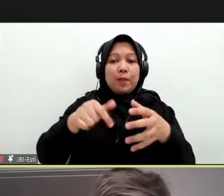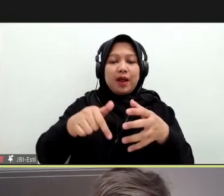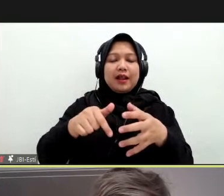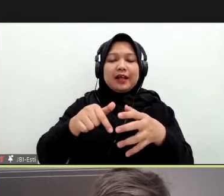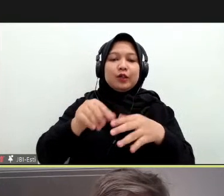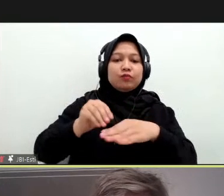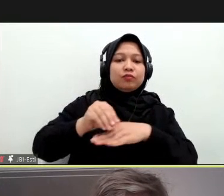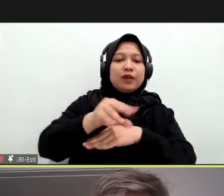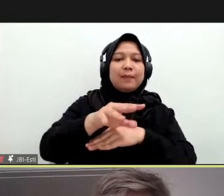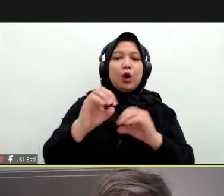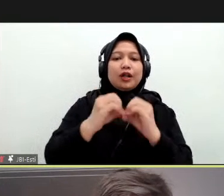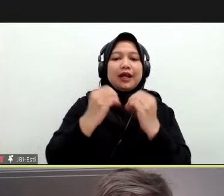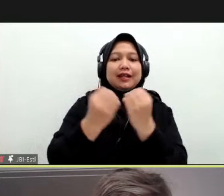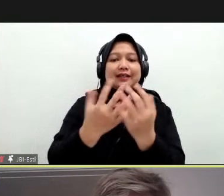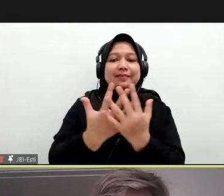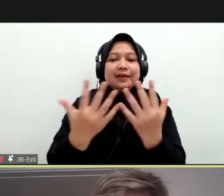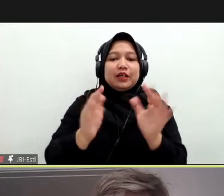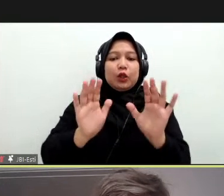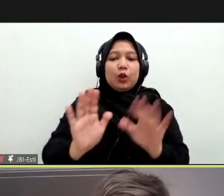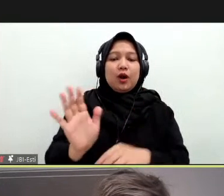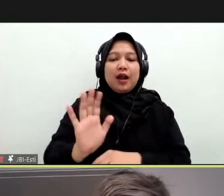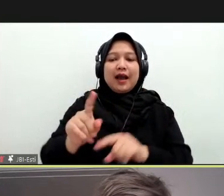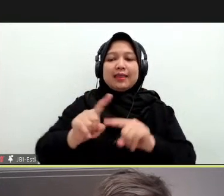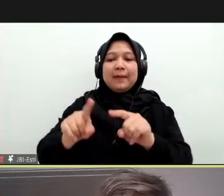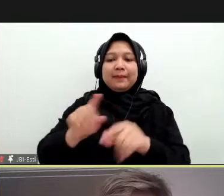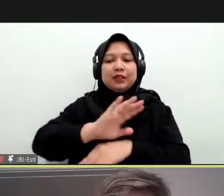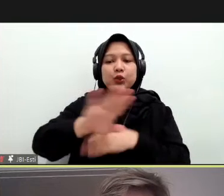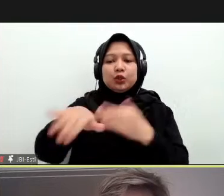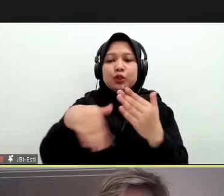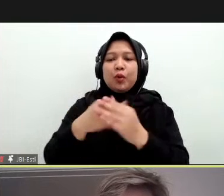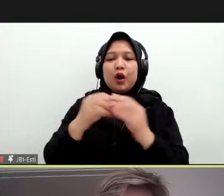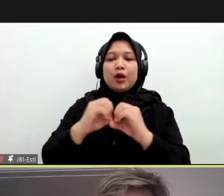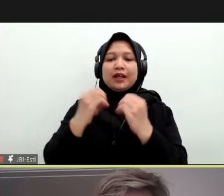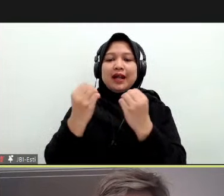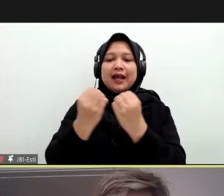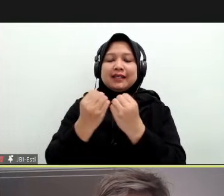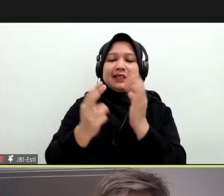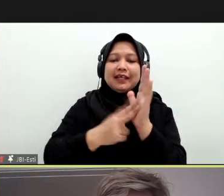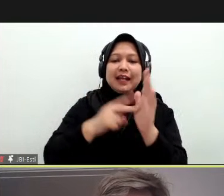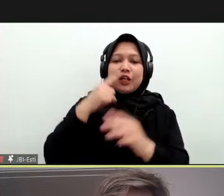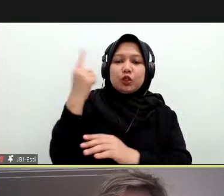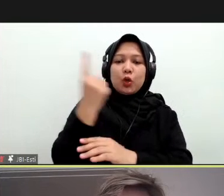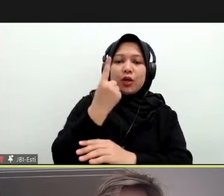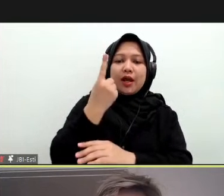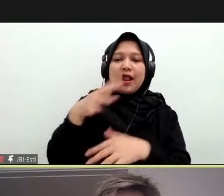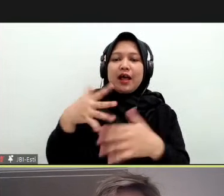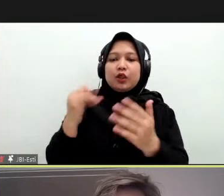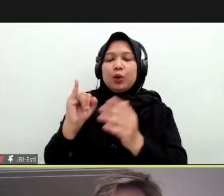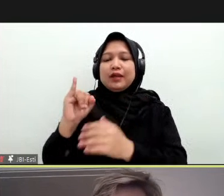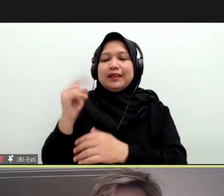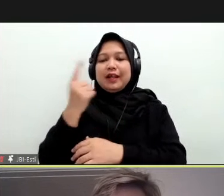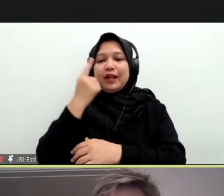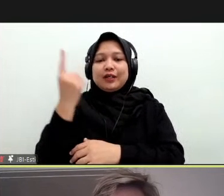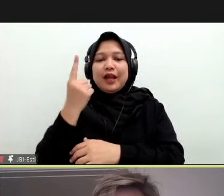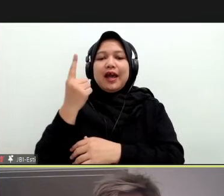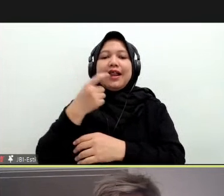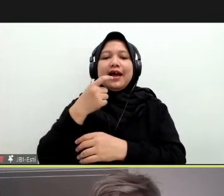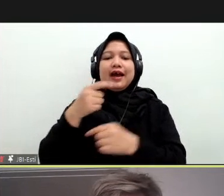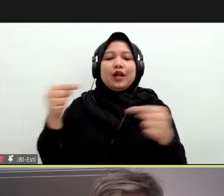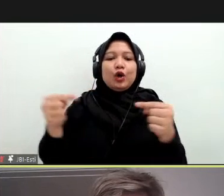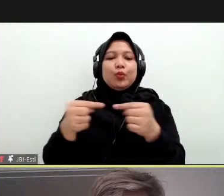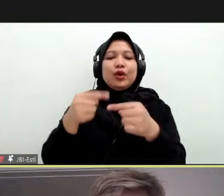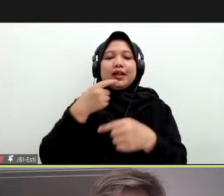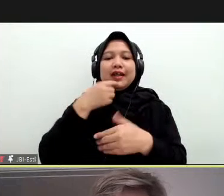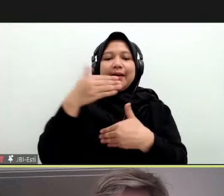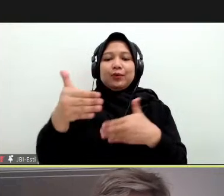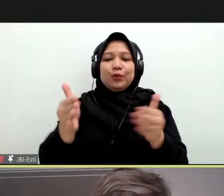in development and providing crucial support to people in need. And the fourth is that governments use a diverse